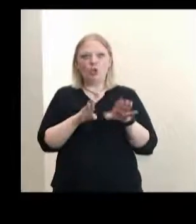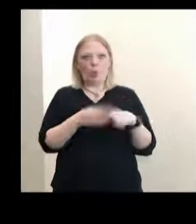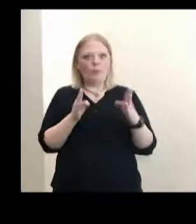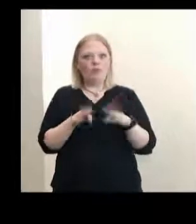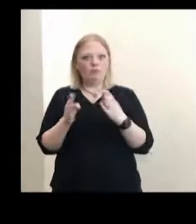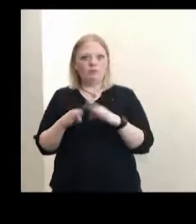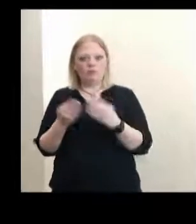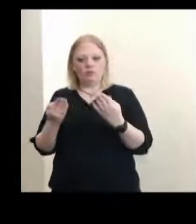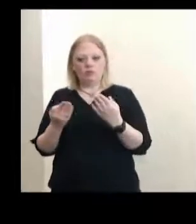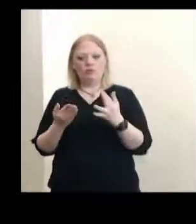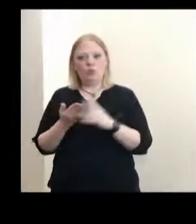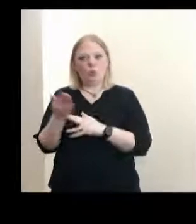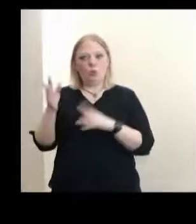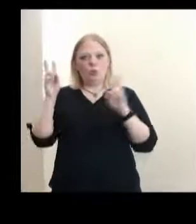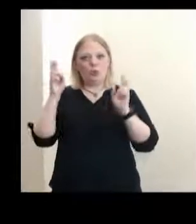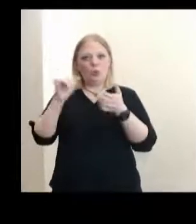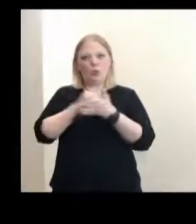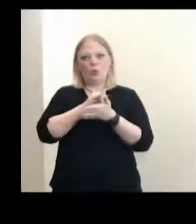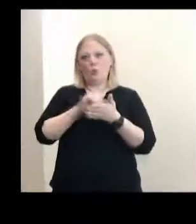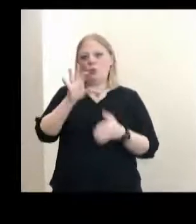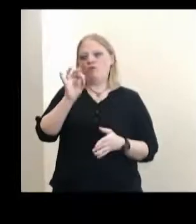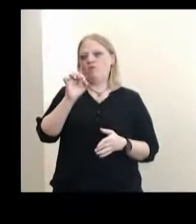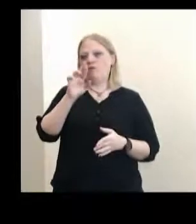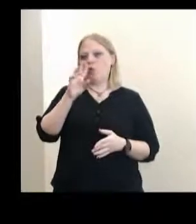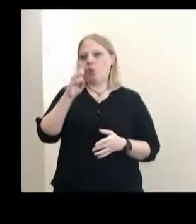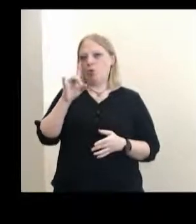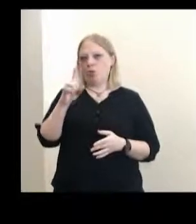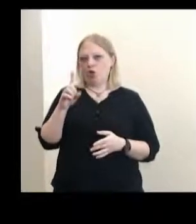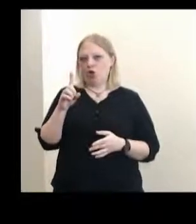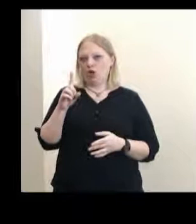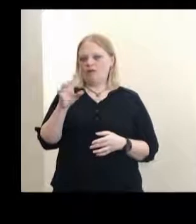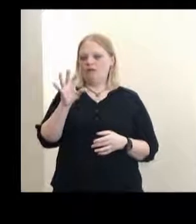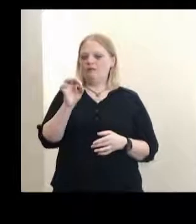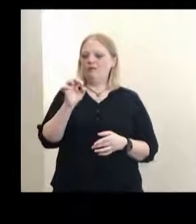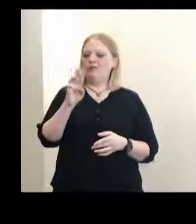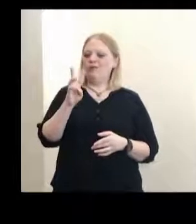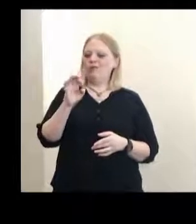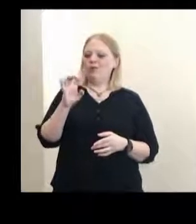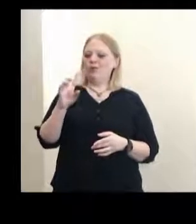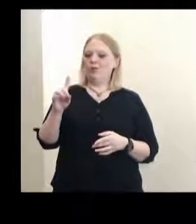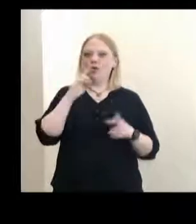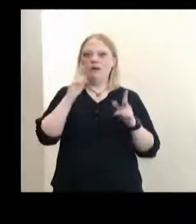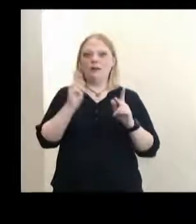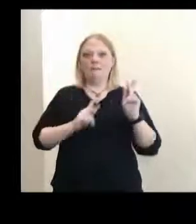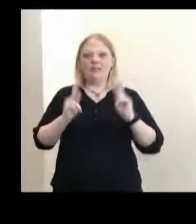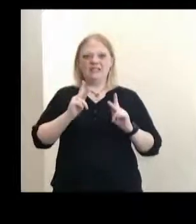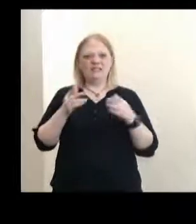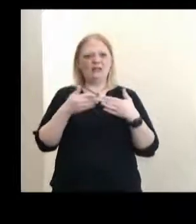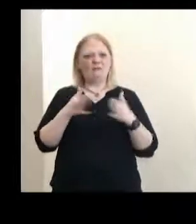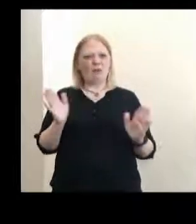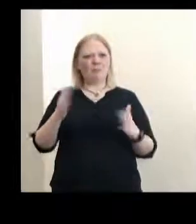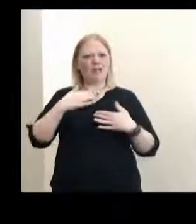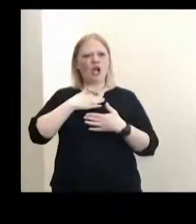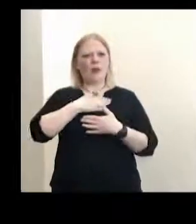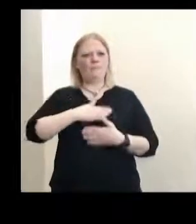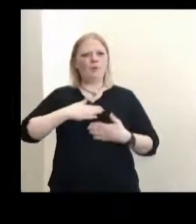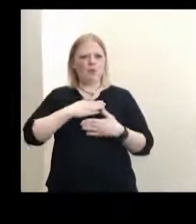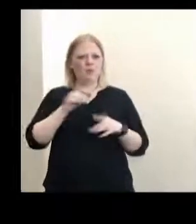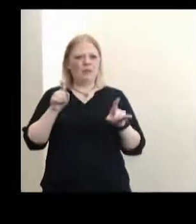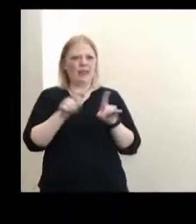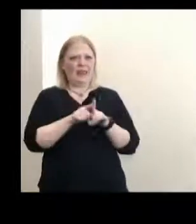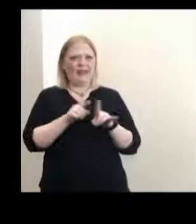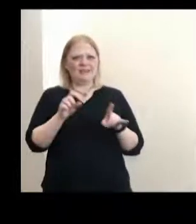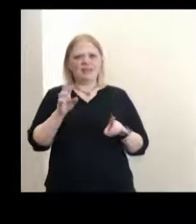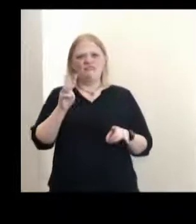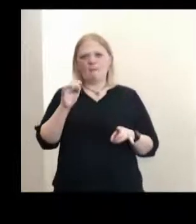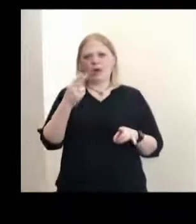through New York Forward. So first of all, I want to announce that places of public amusement as of March 26 will be